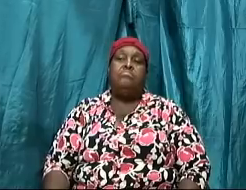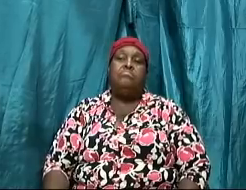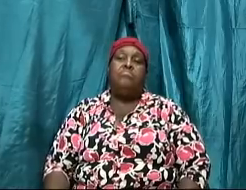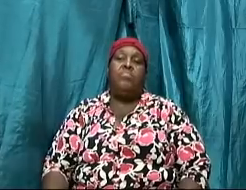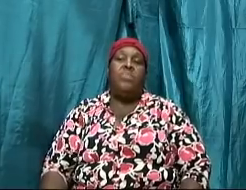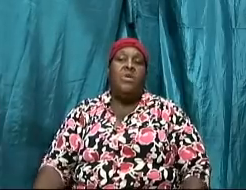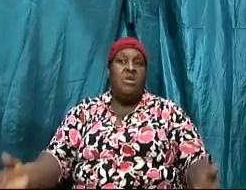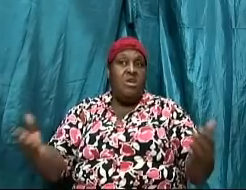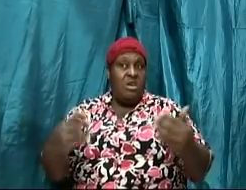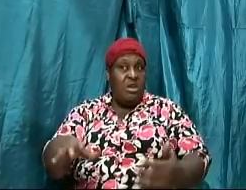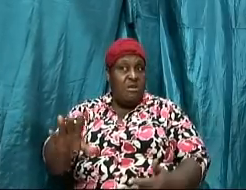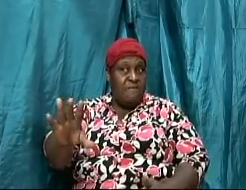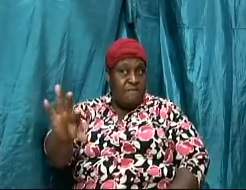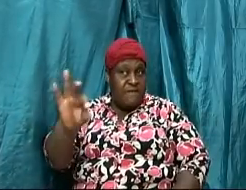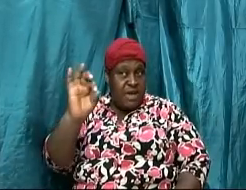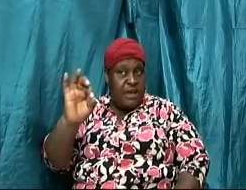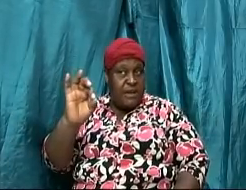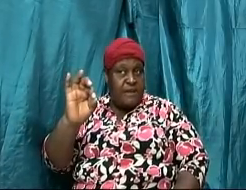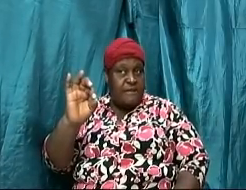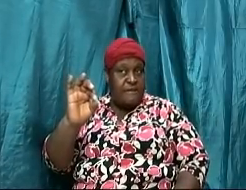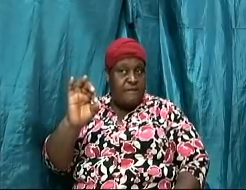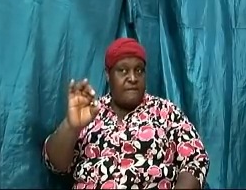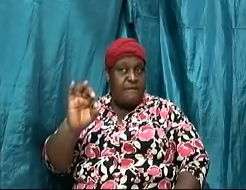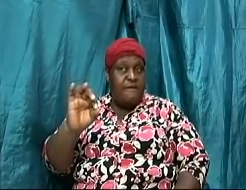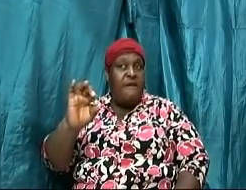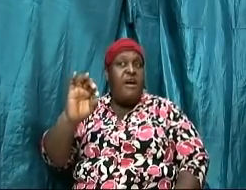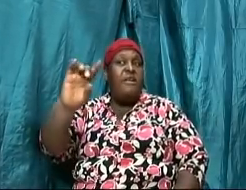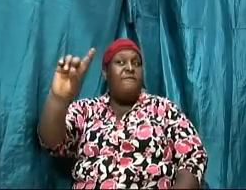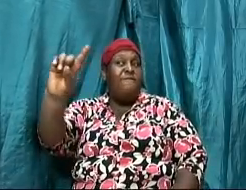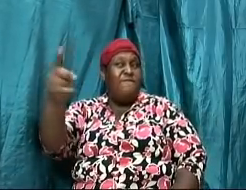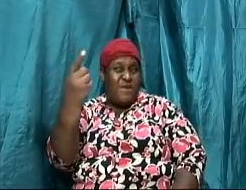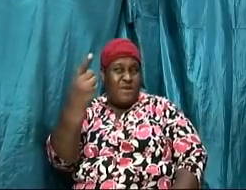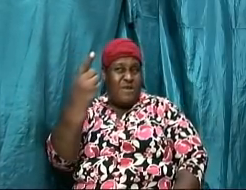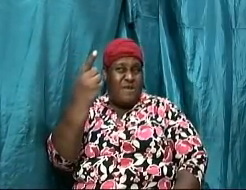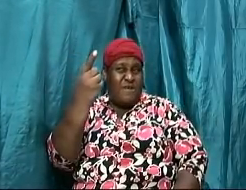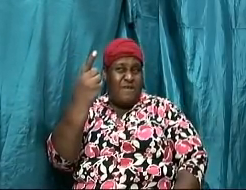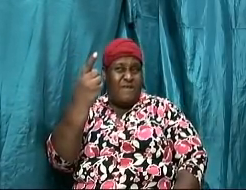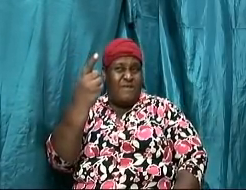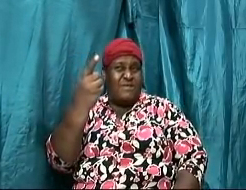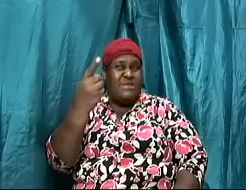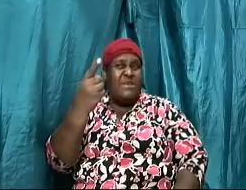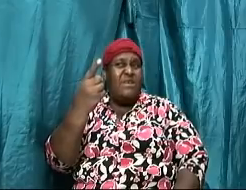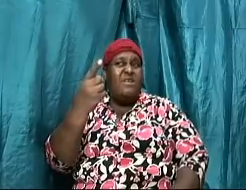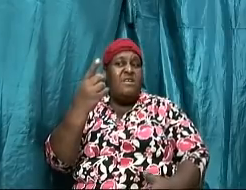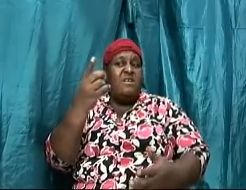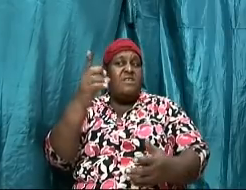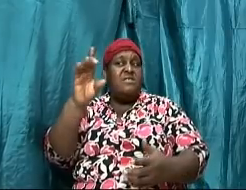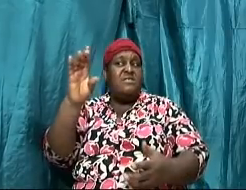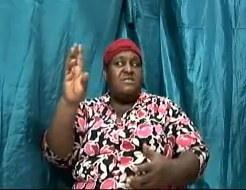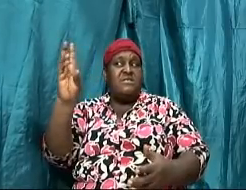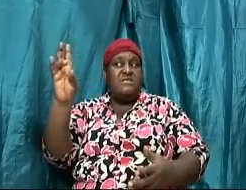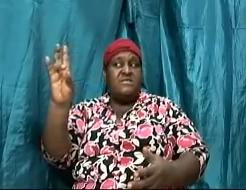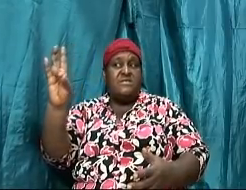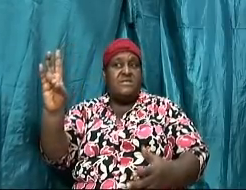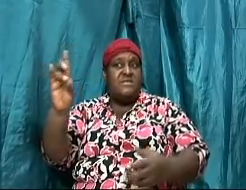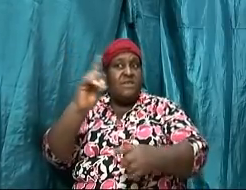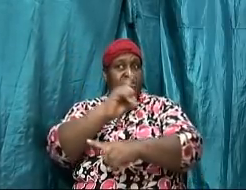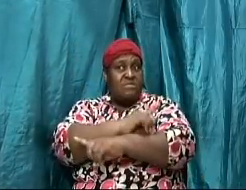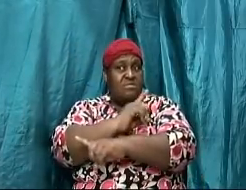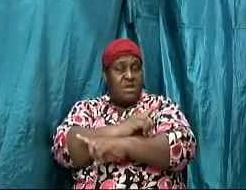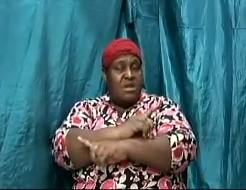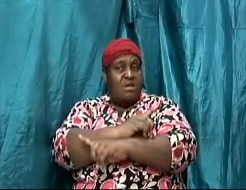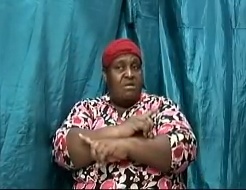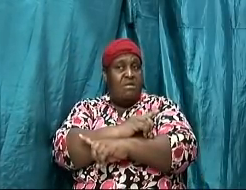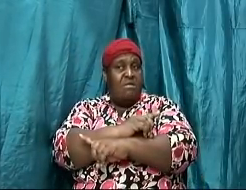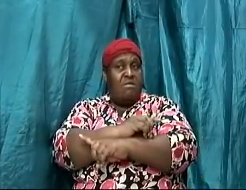Here we find the first indication that the seventh-day Sabbath was to be treated differently.